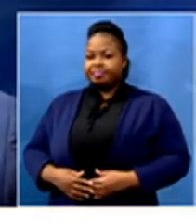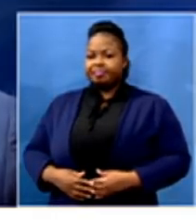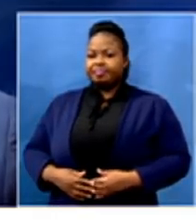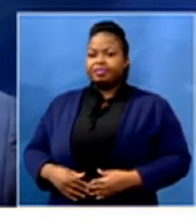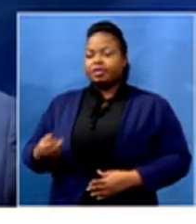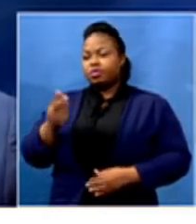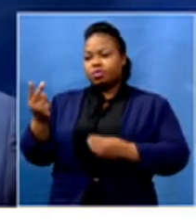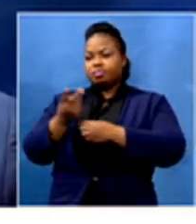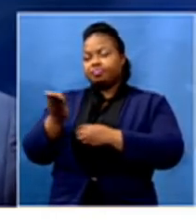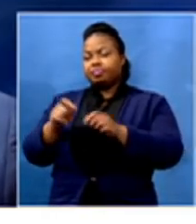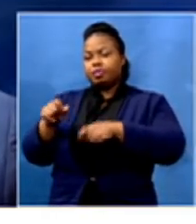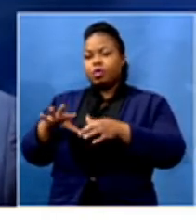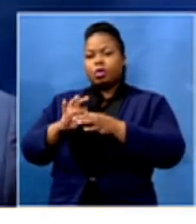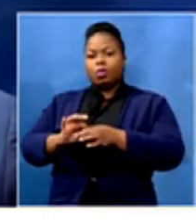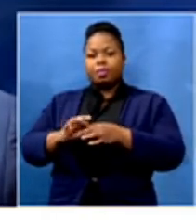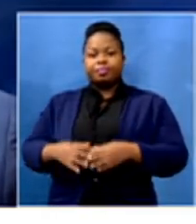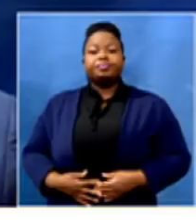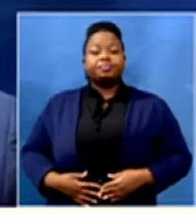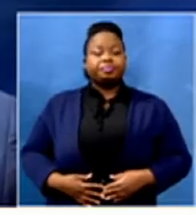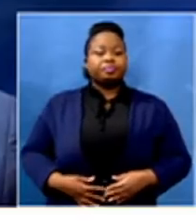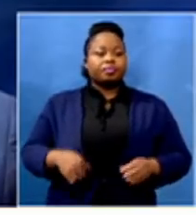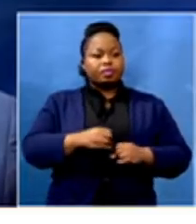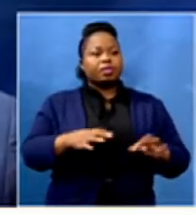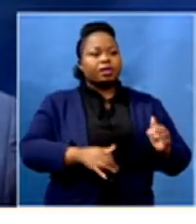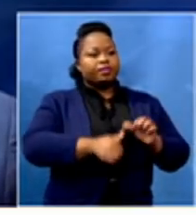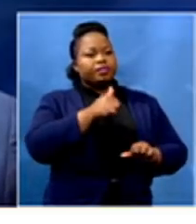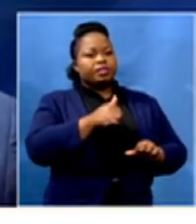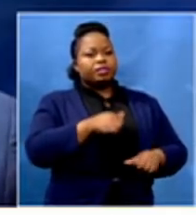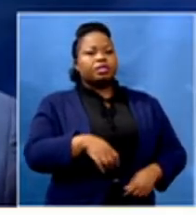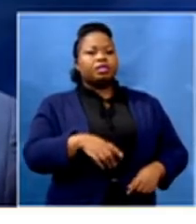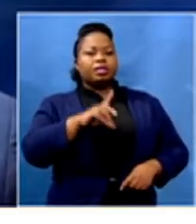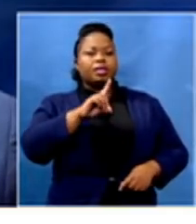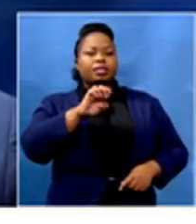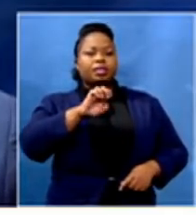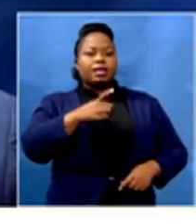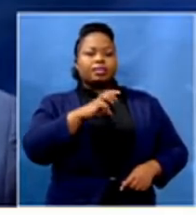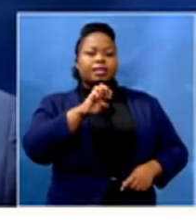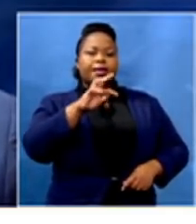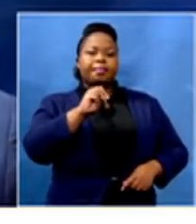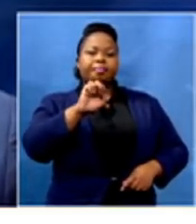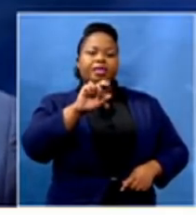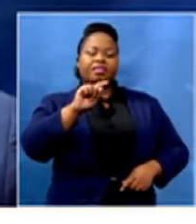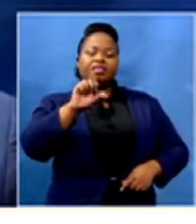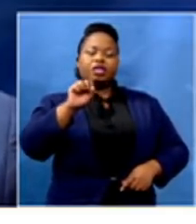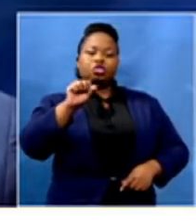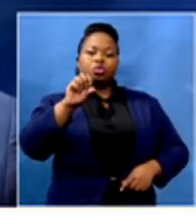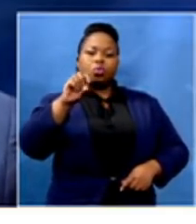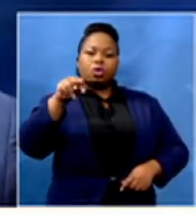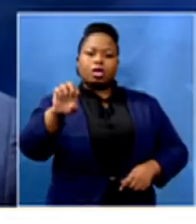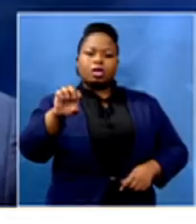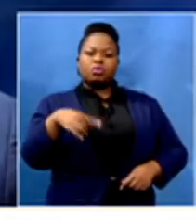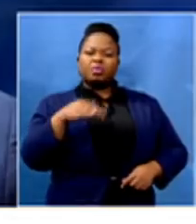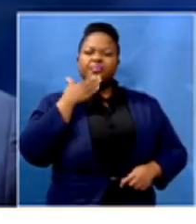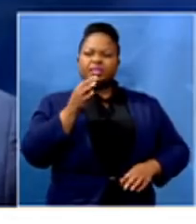us. Let's start off first with the issue of dexamethasone. First of all, tell us about the use of this